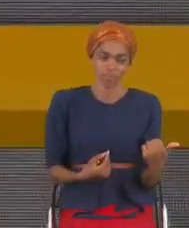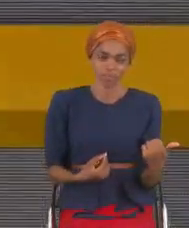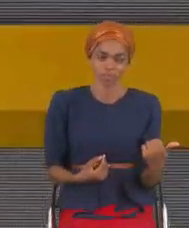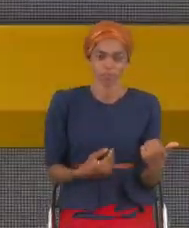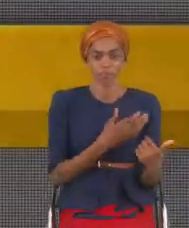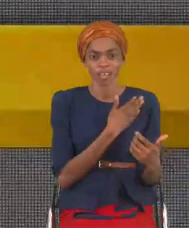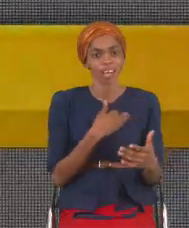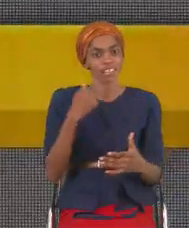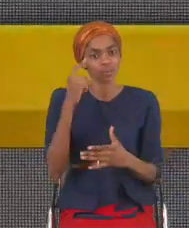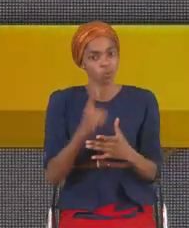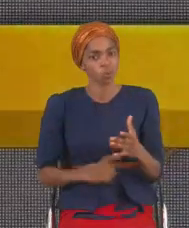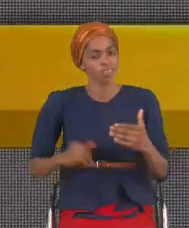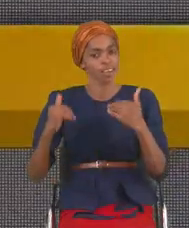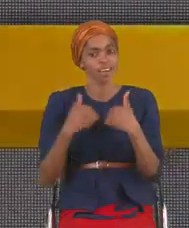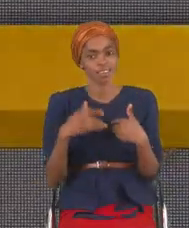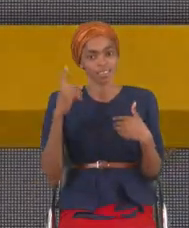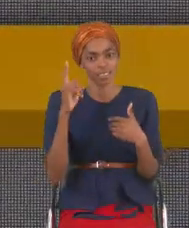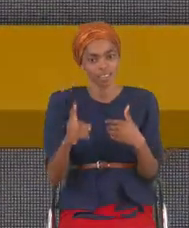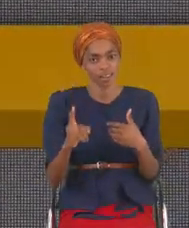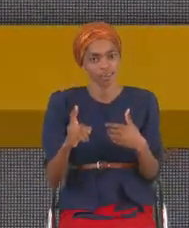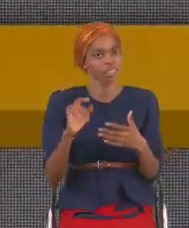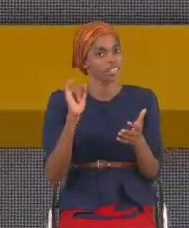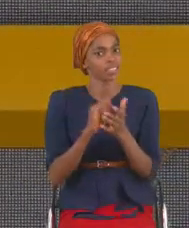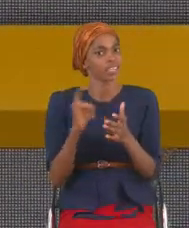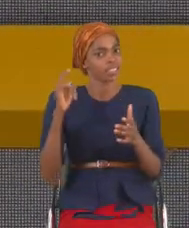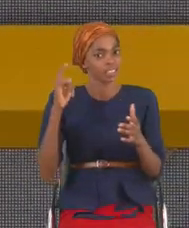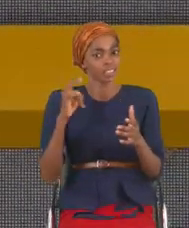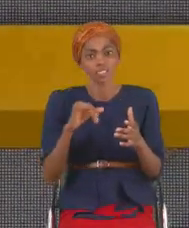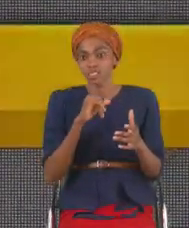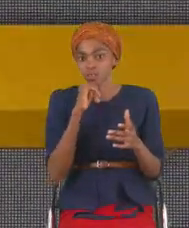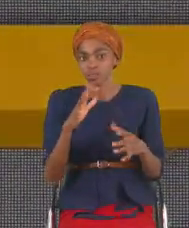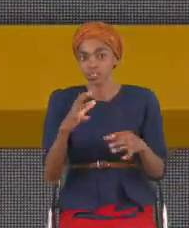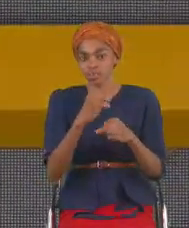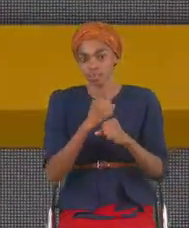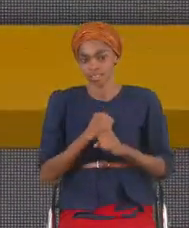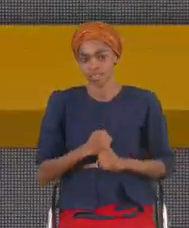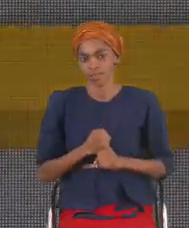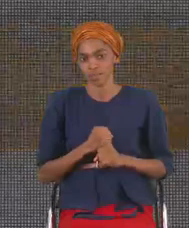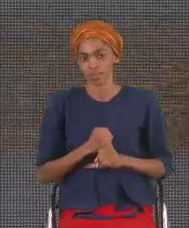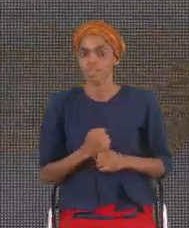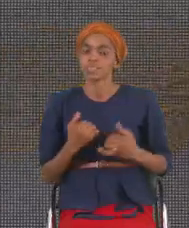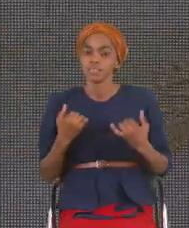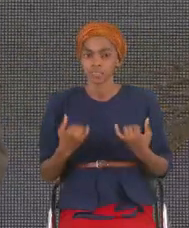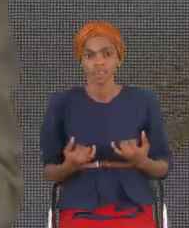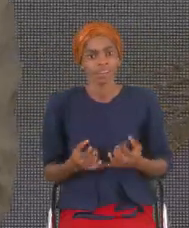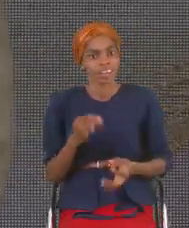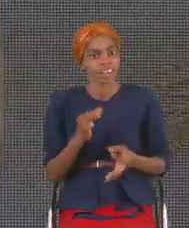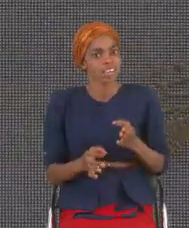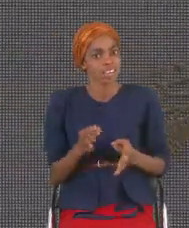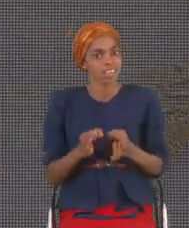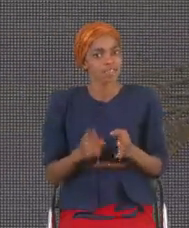and watch as thou that doubt it's not truth thou does not receive now if thou didst